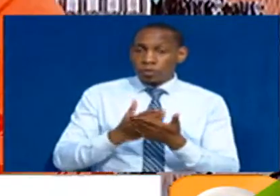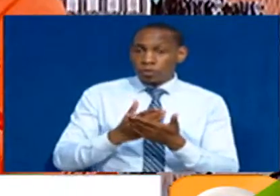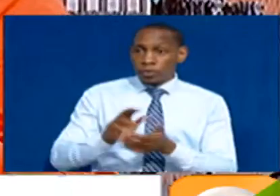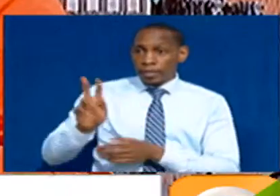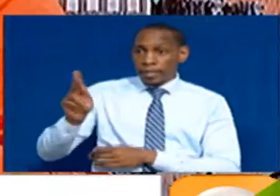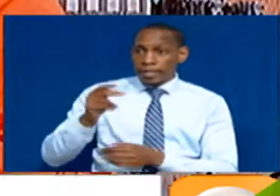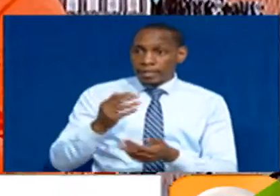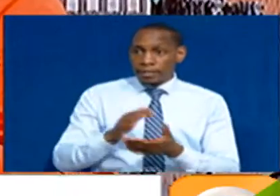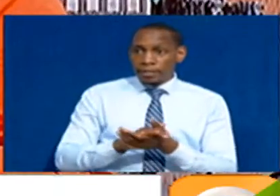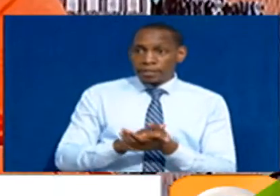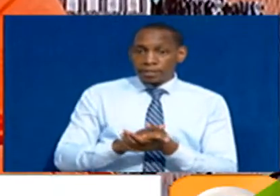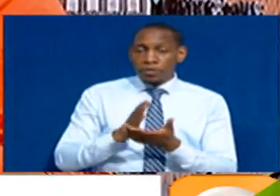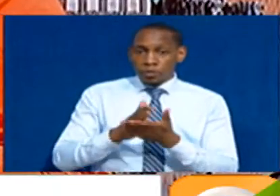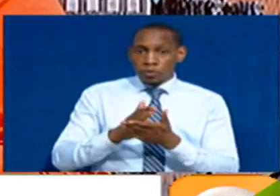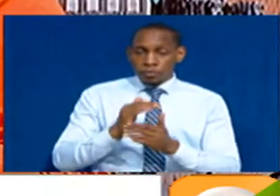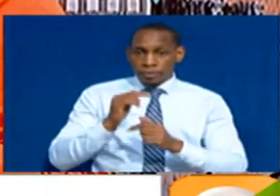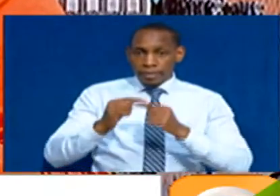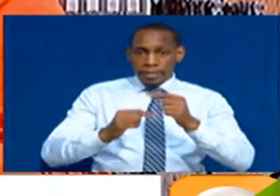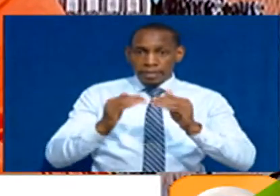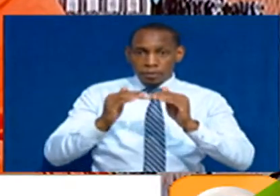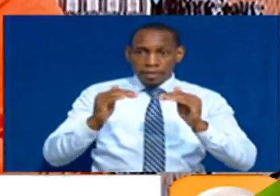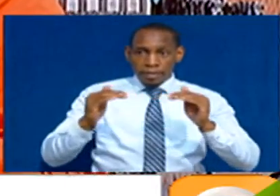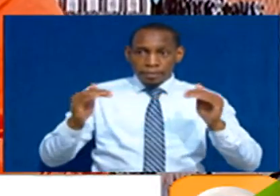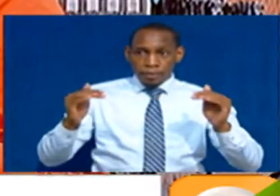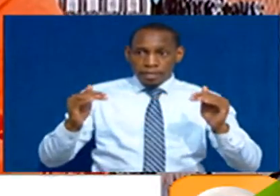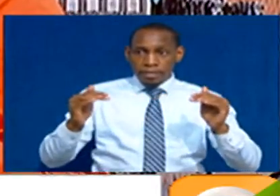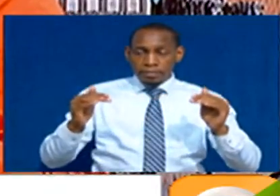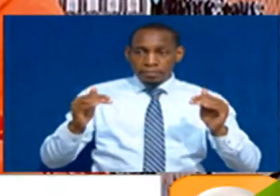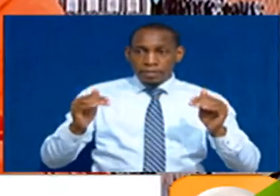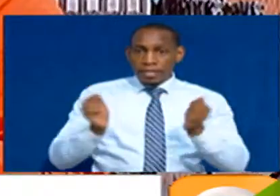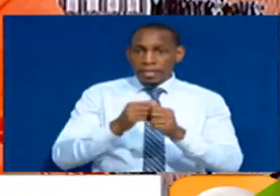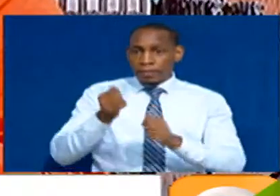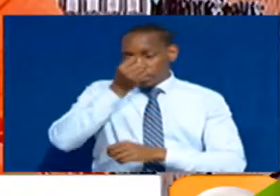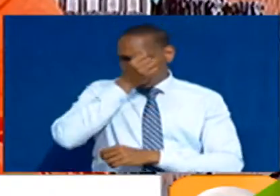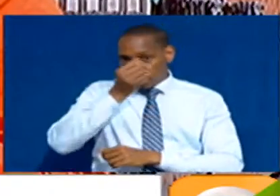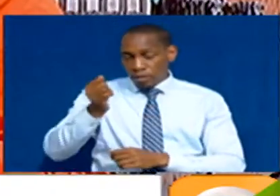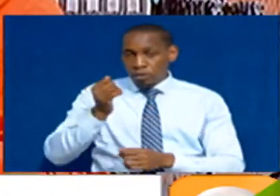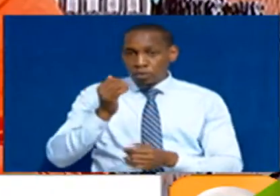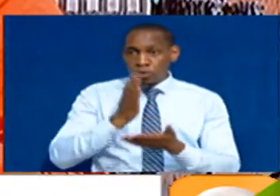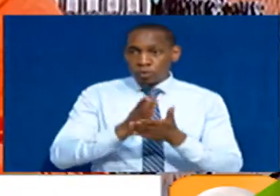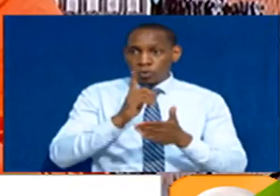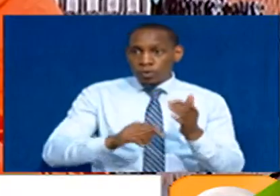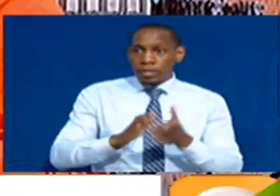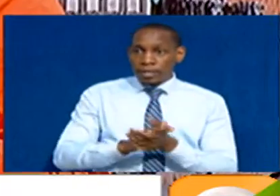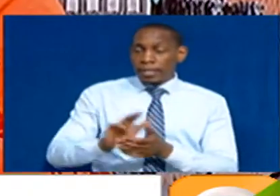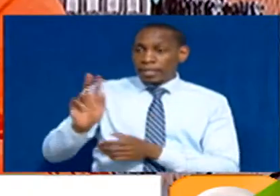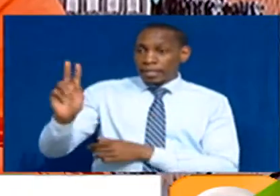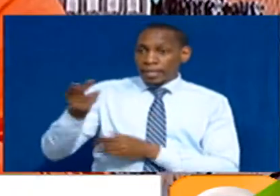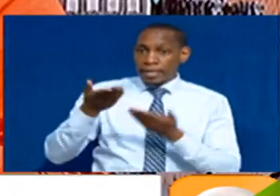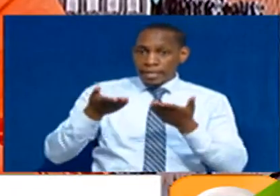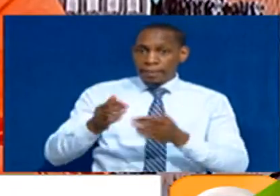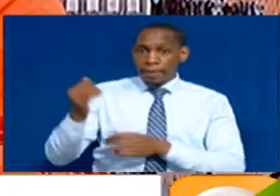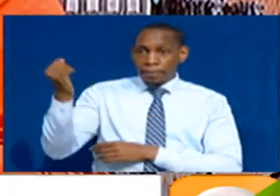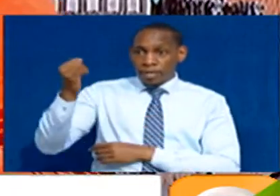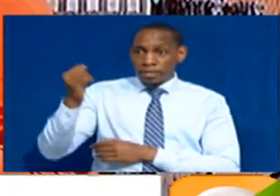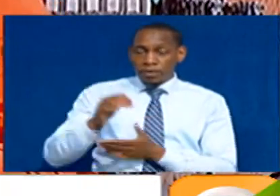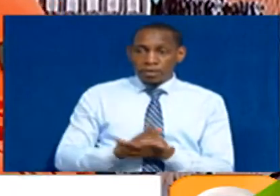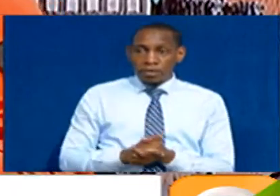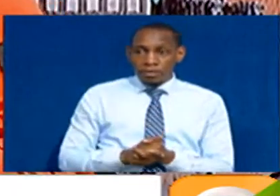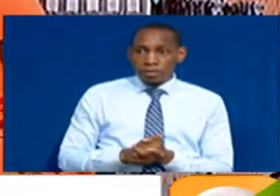slowly becoming democratic, we should not run away from the idea that in this country,